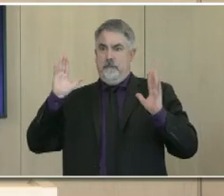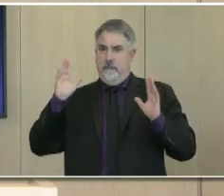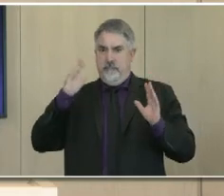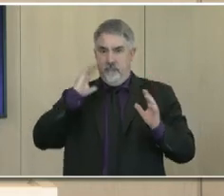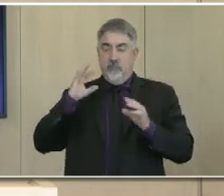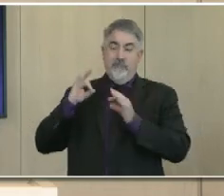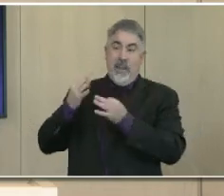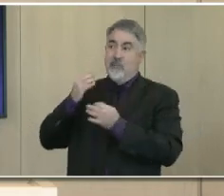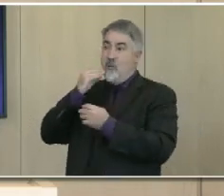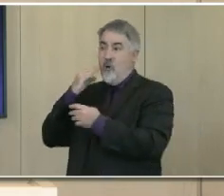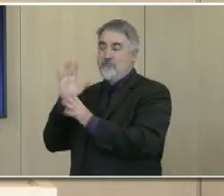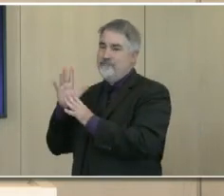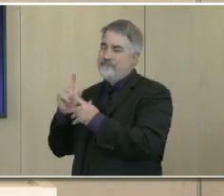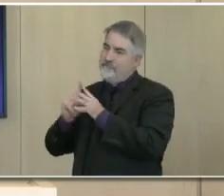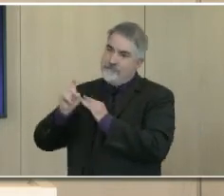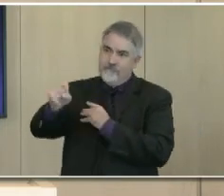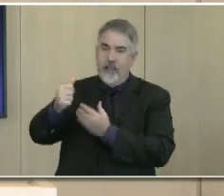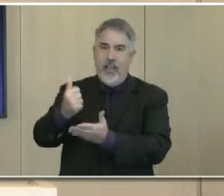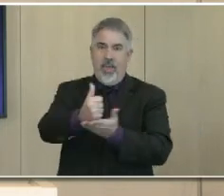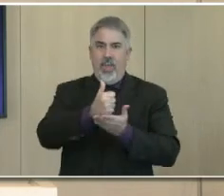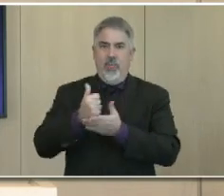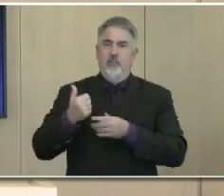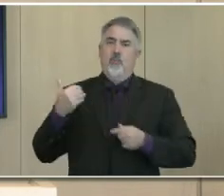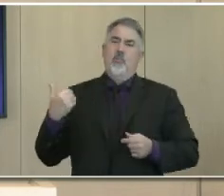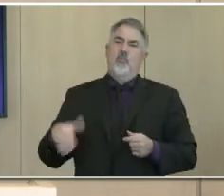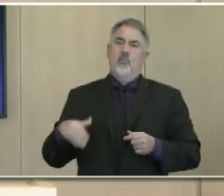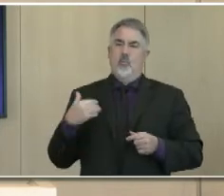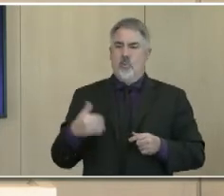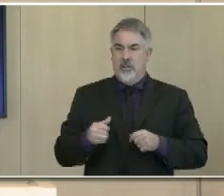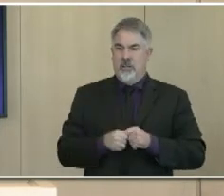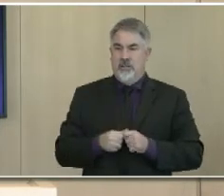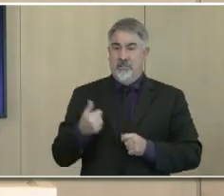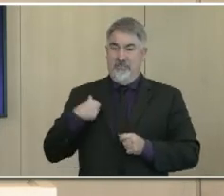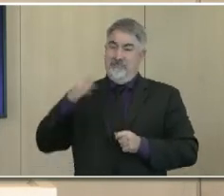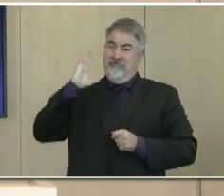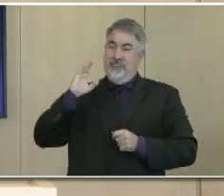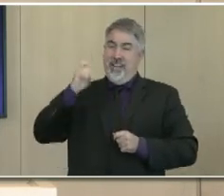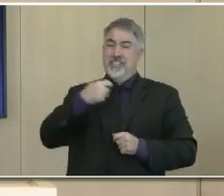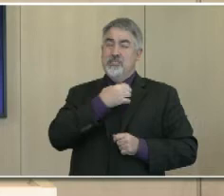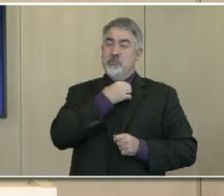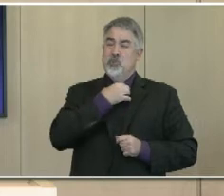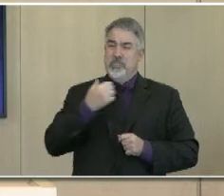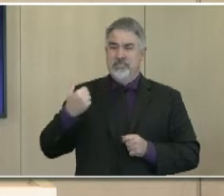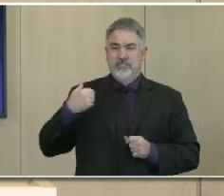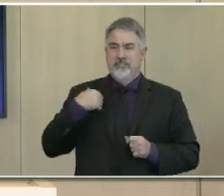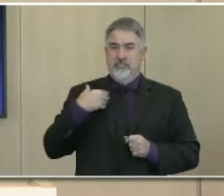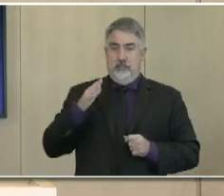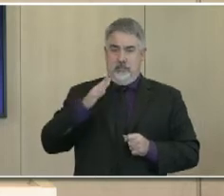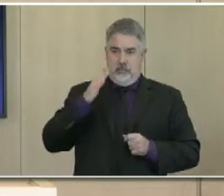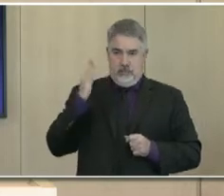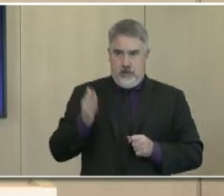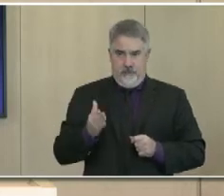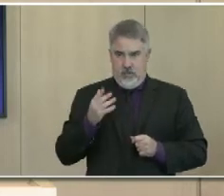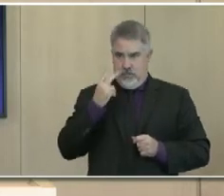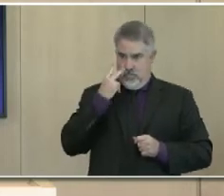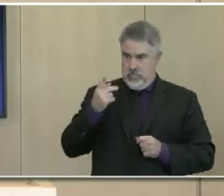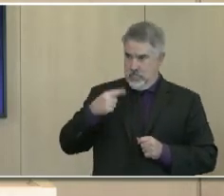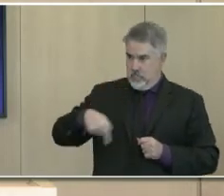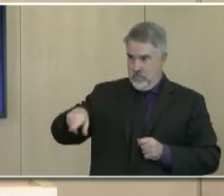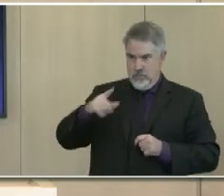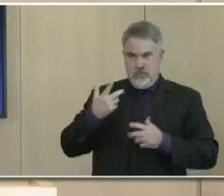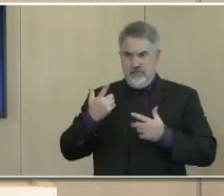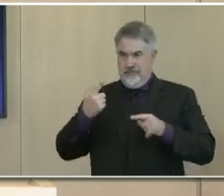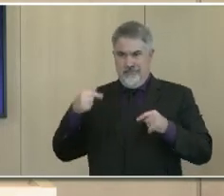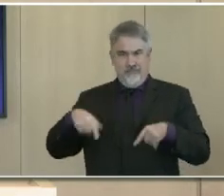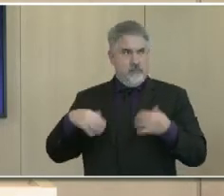as a combat veteran of the United States Marine Corps who did multiple deployments, I have never worked with a better team than those county